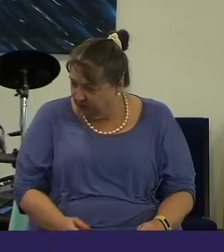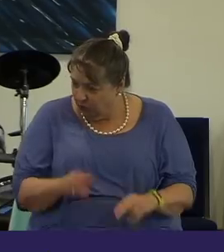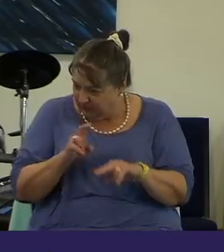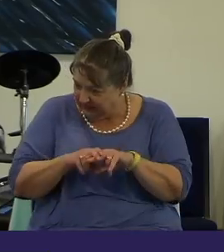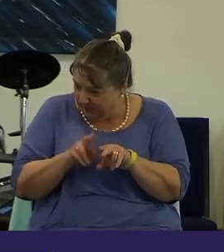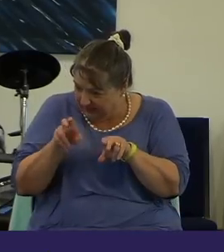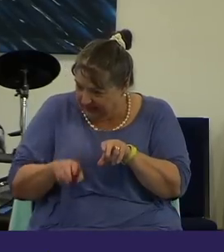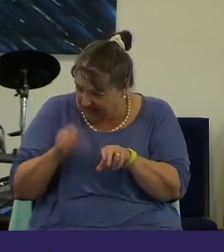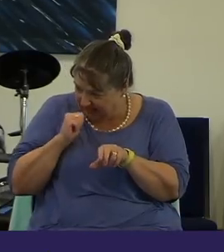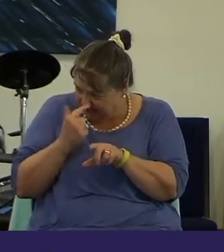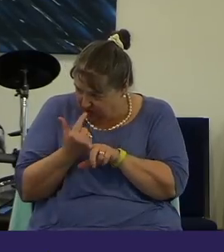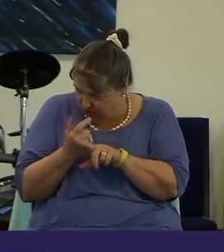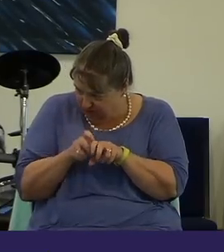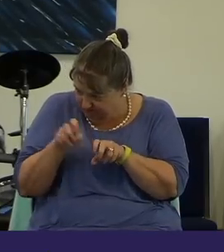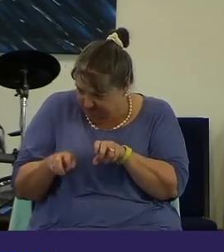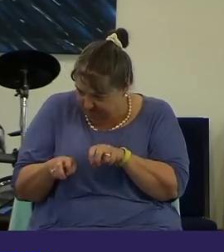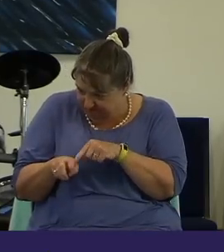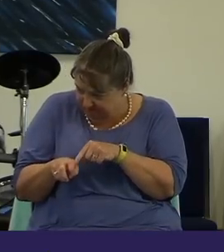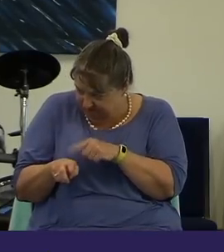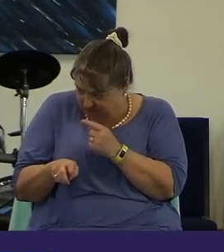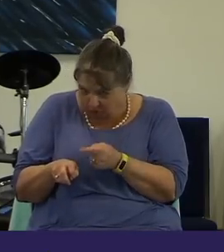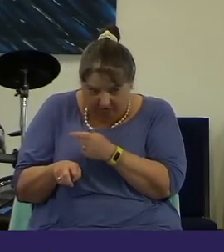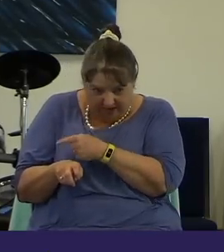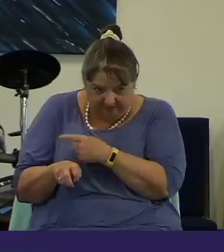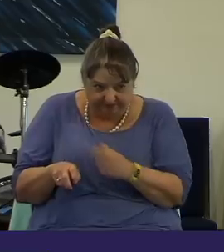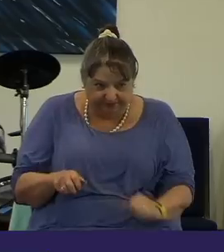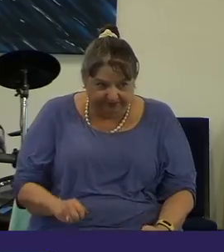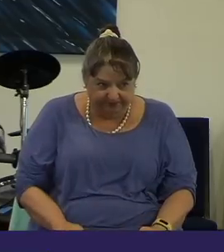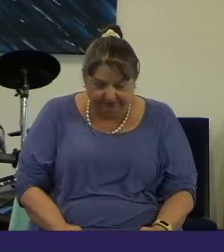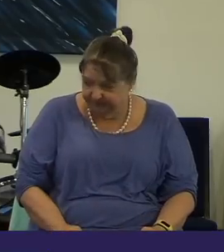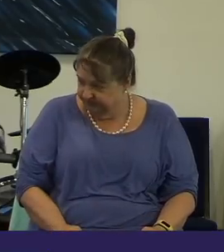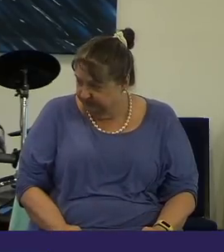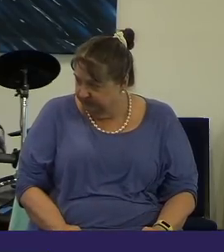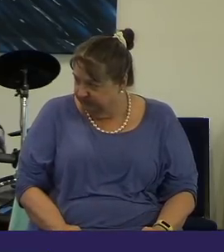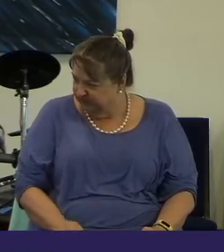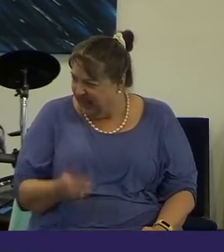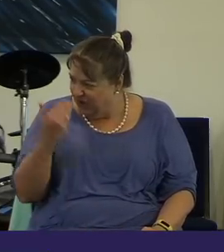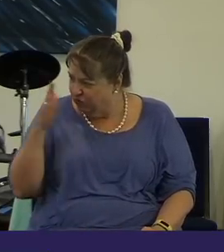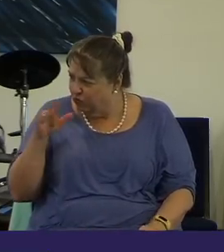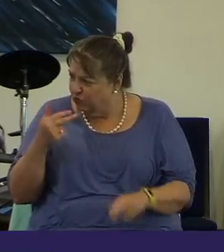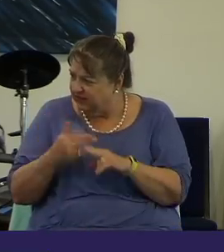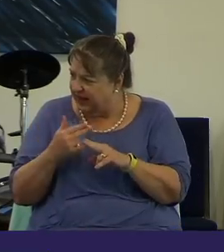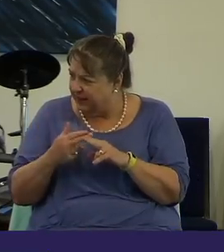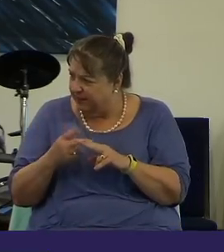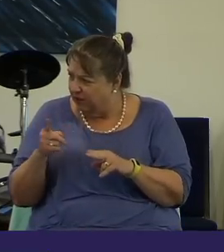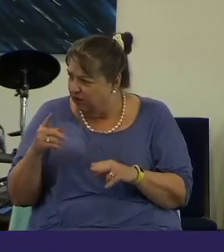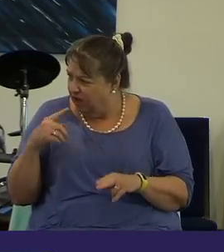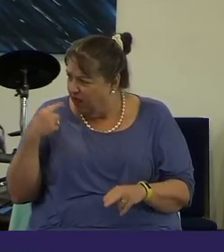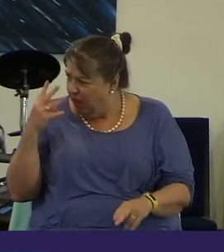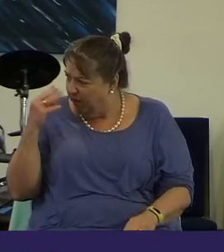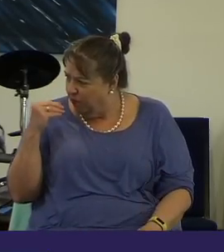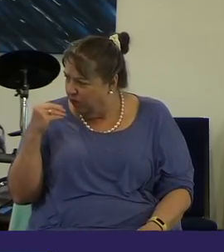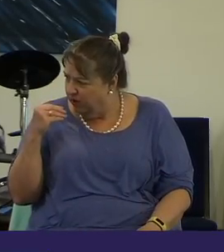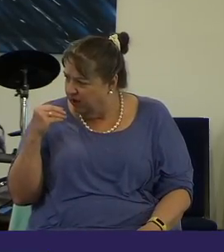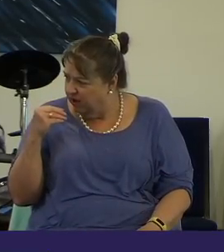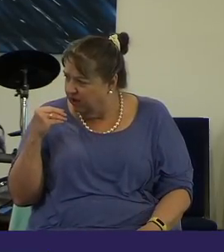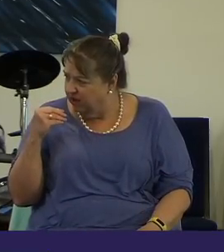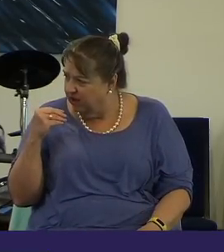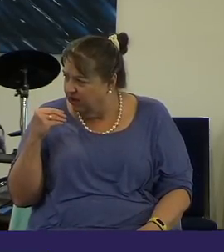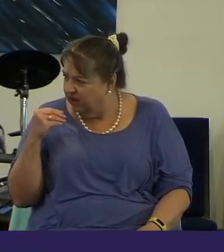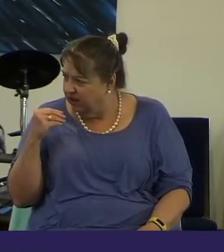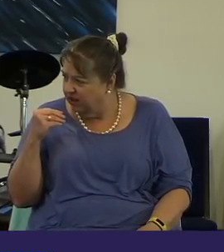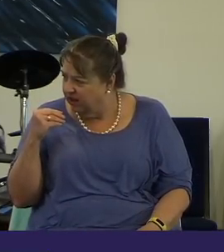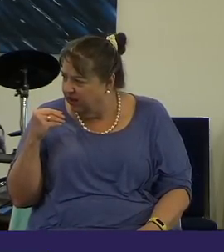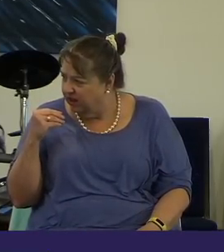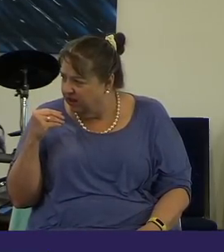her. Okay, hi. Hi, I don't know your name, but you have a little brother that looks just like you.